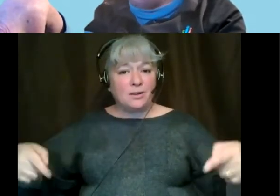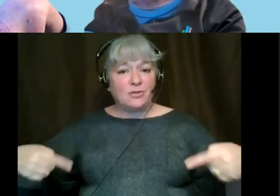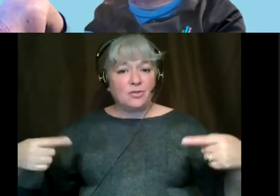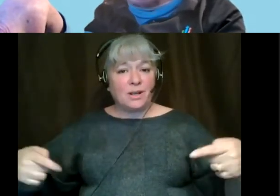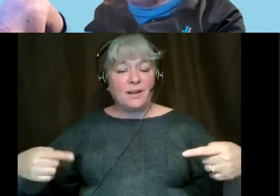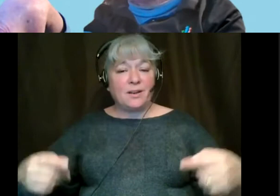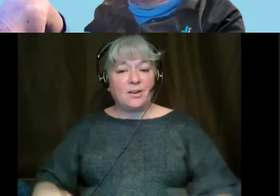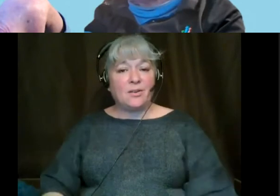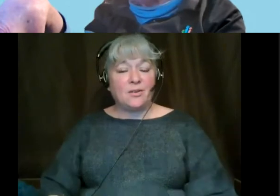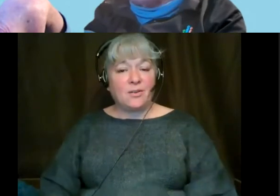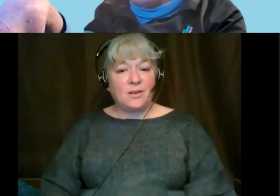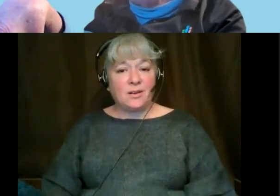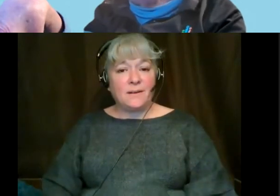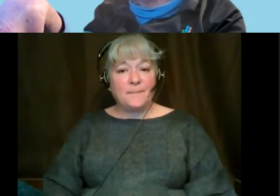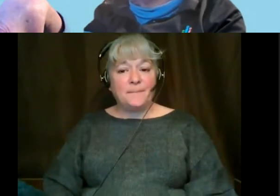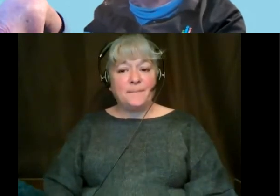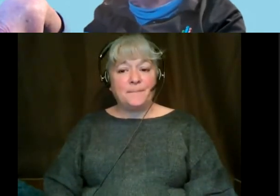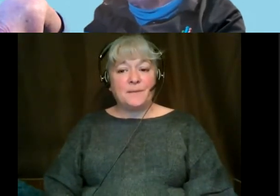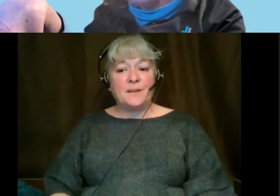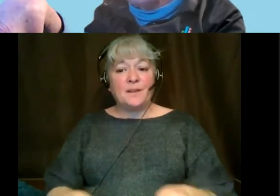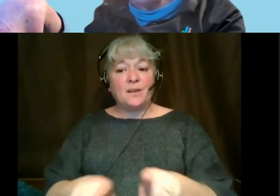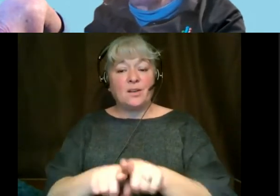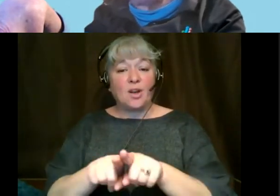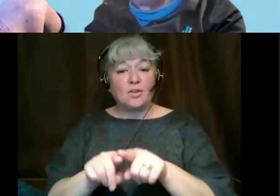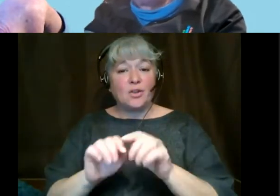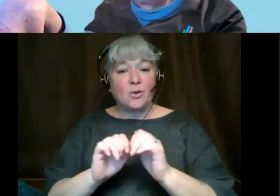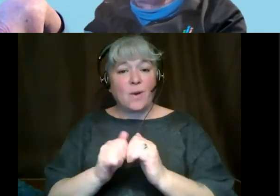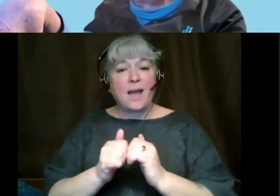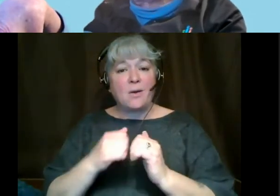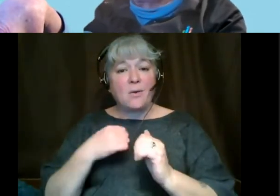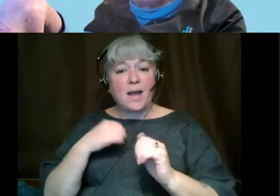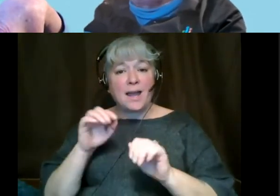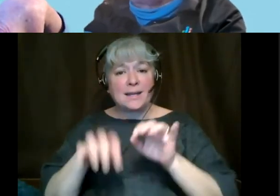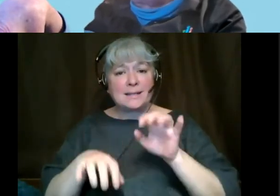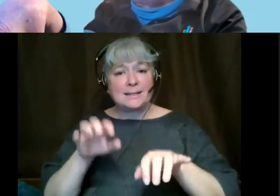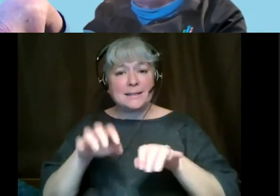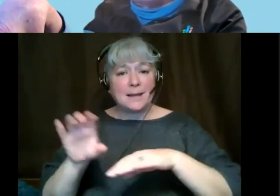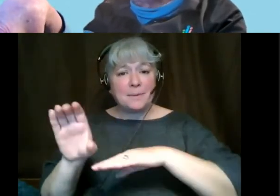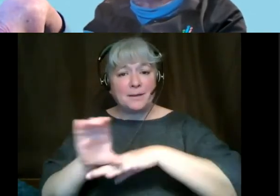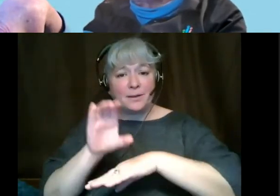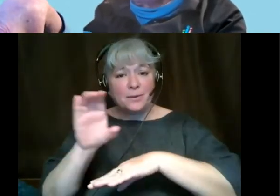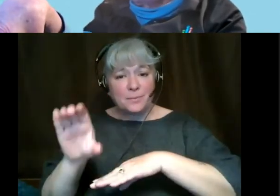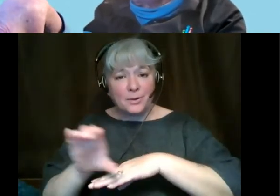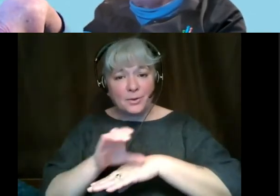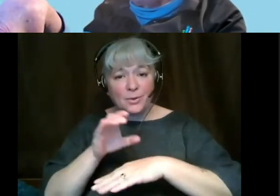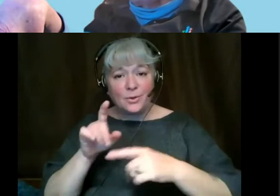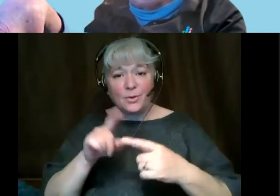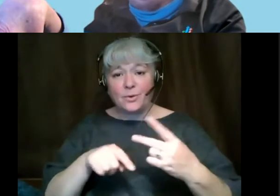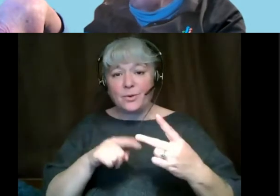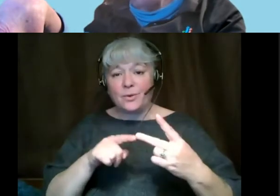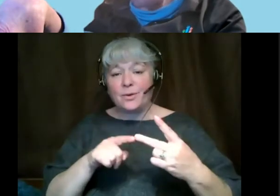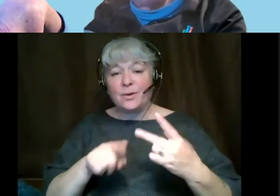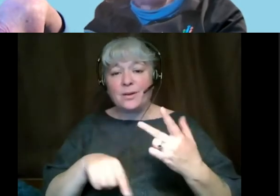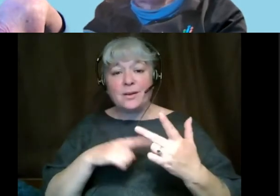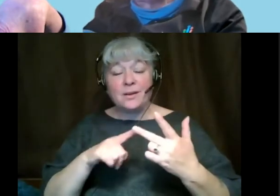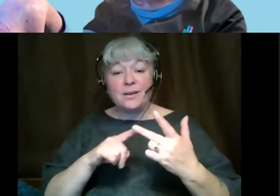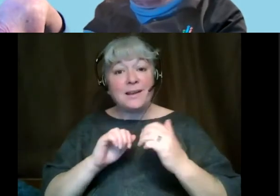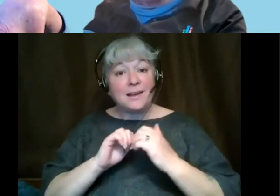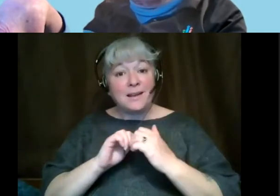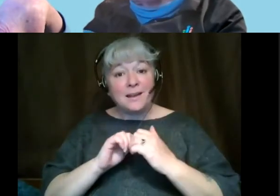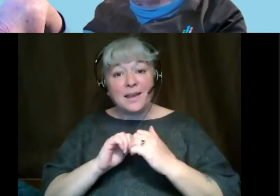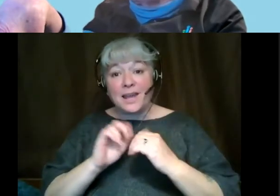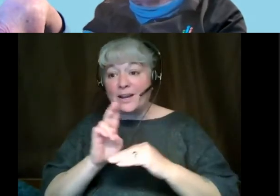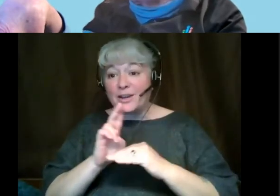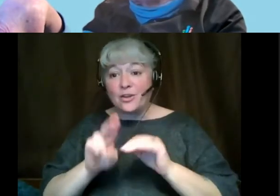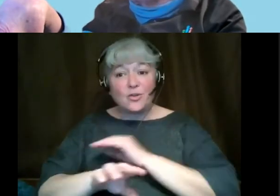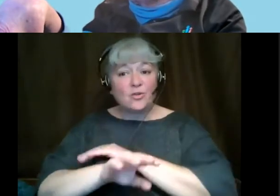how I type on the computer. That's how I fed myself. And